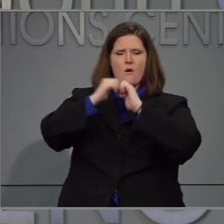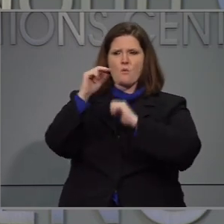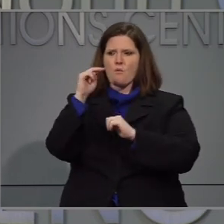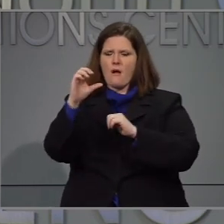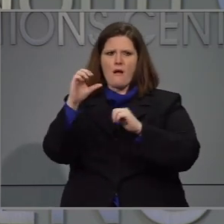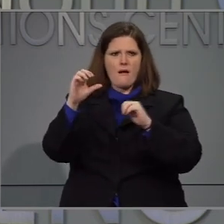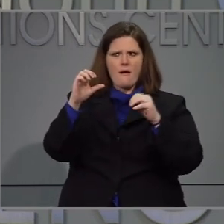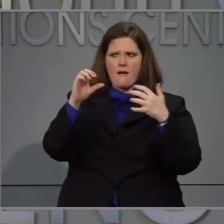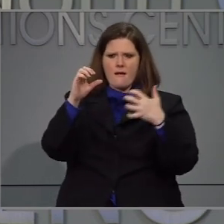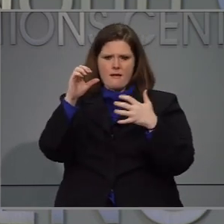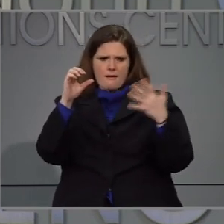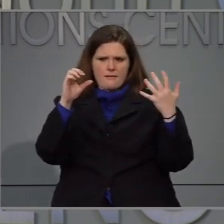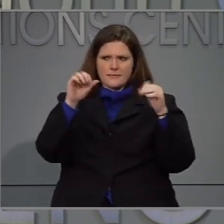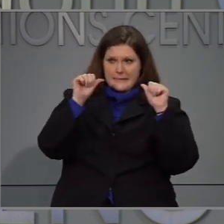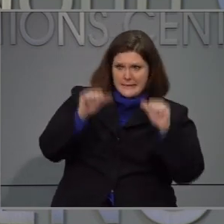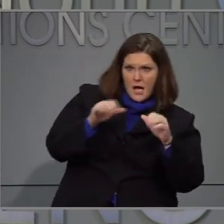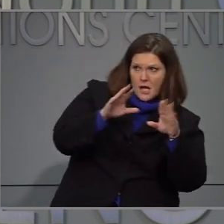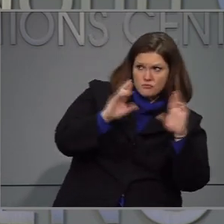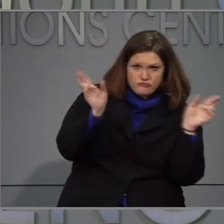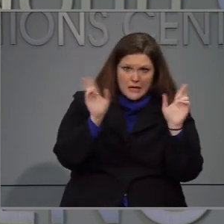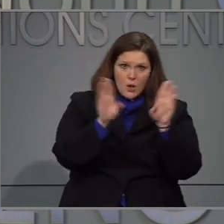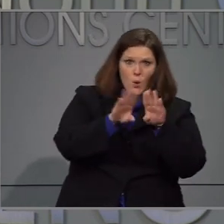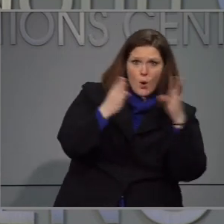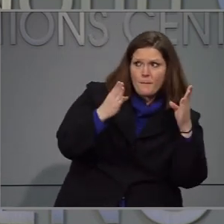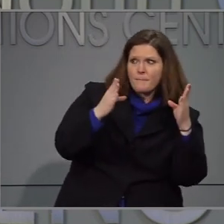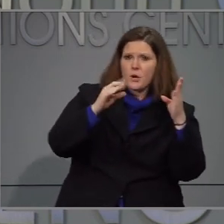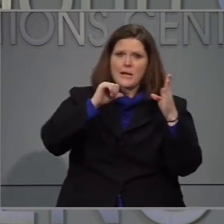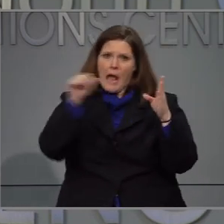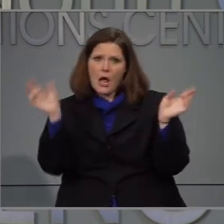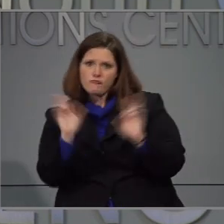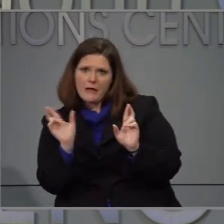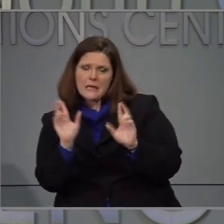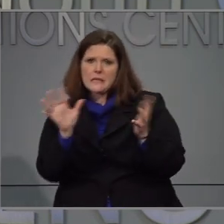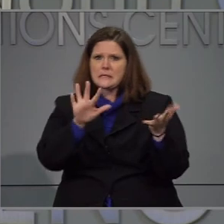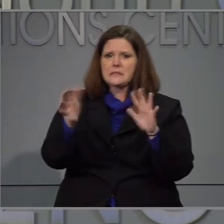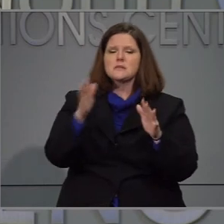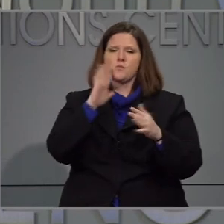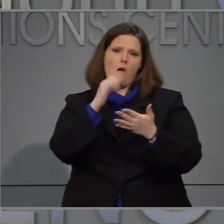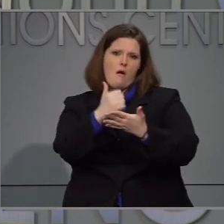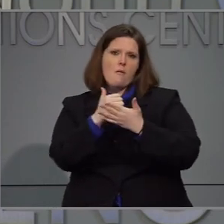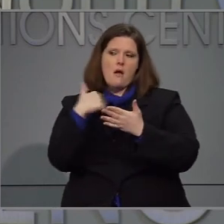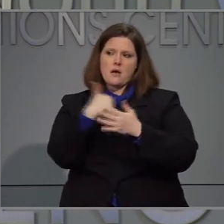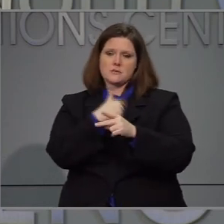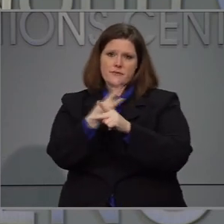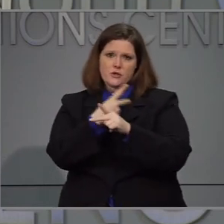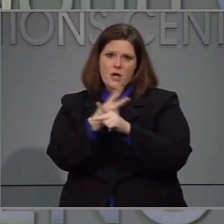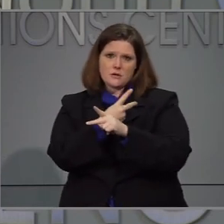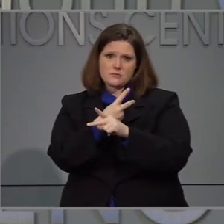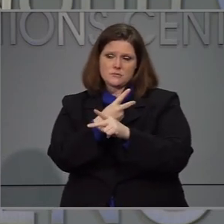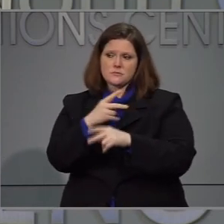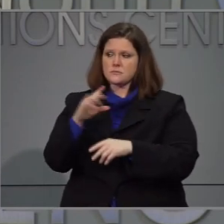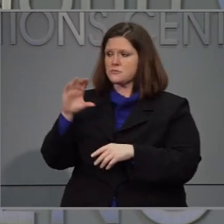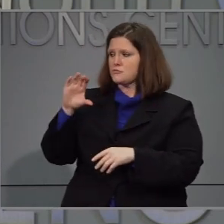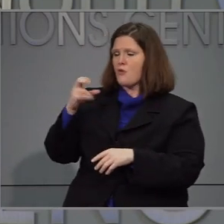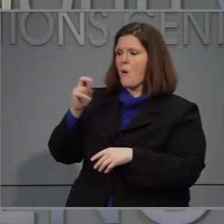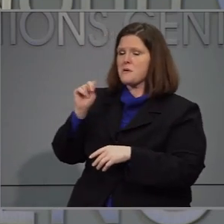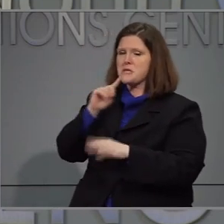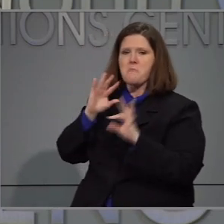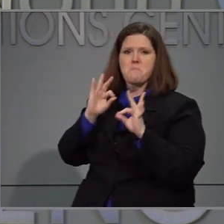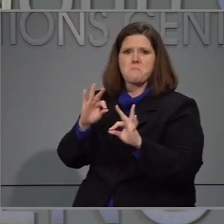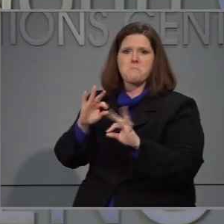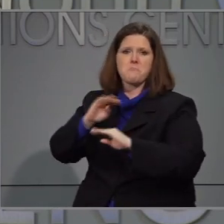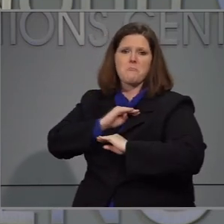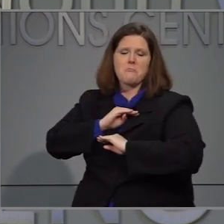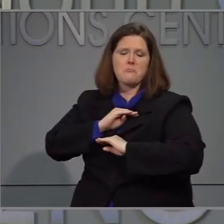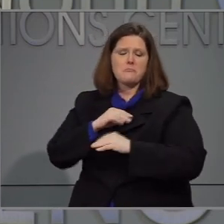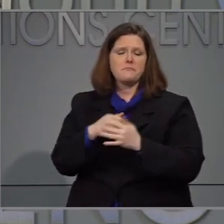important information for us to know. But Dr. Cohen, if you would want to add something to that, she's good with that. Next question,